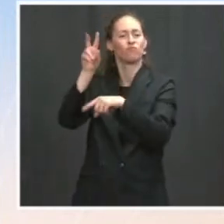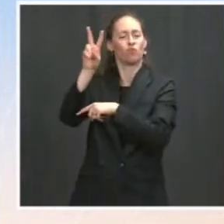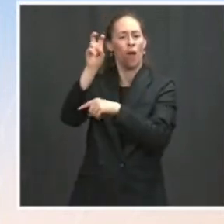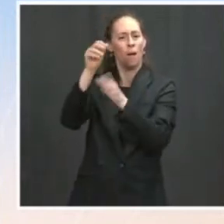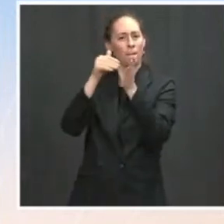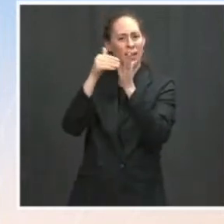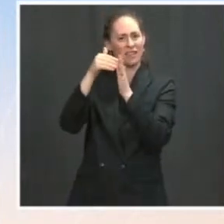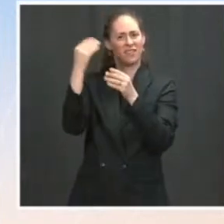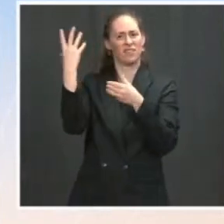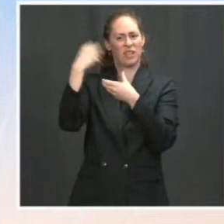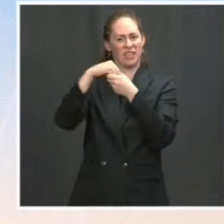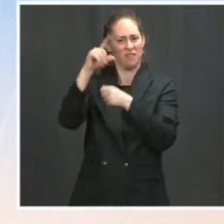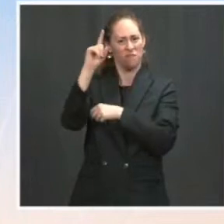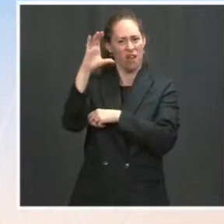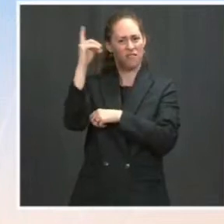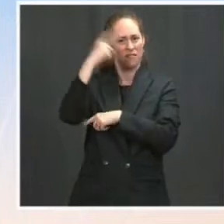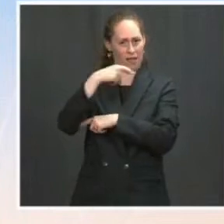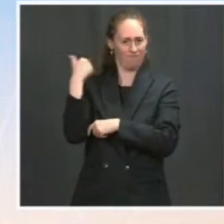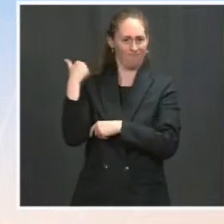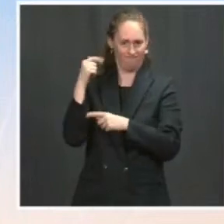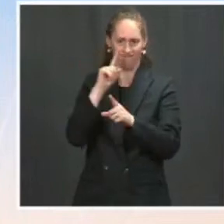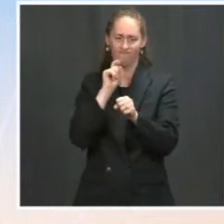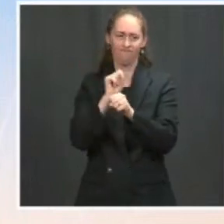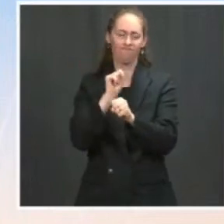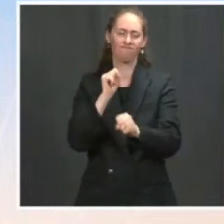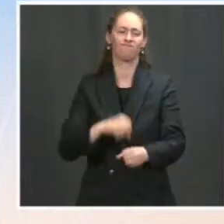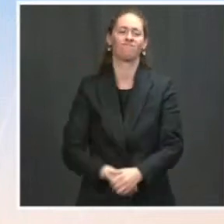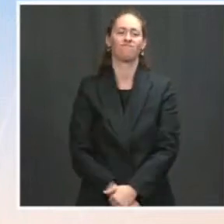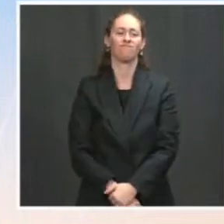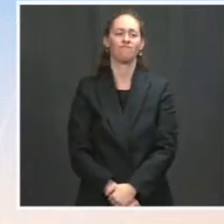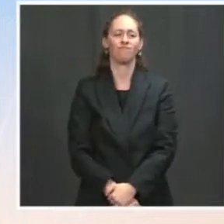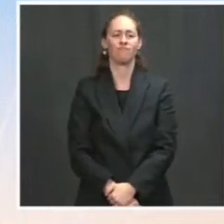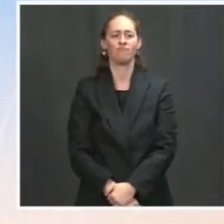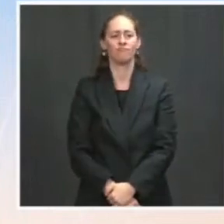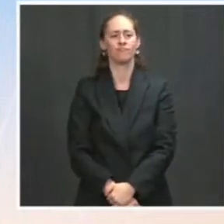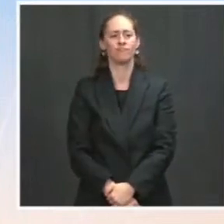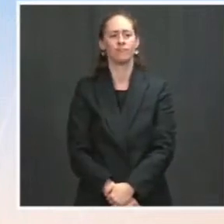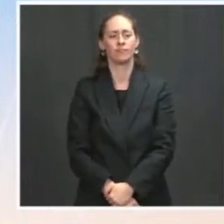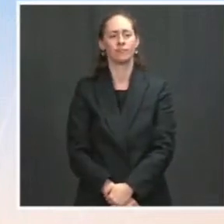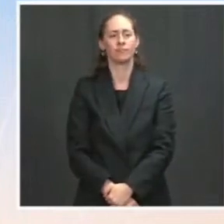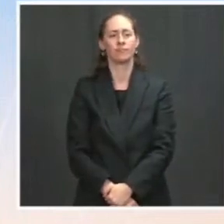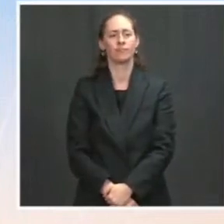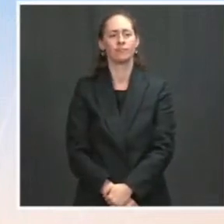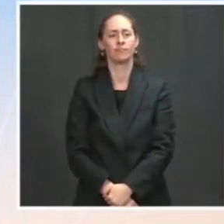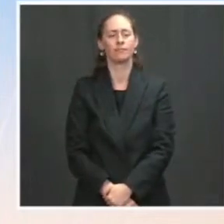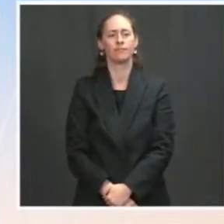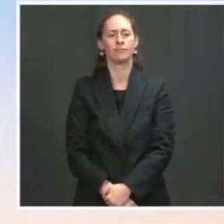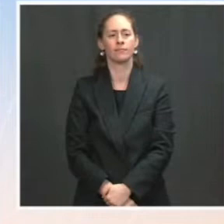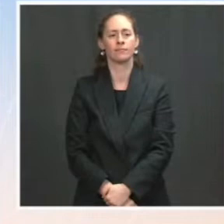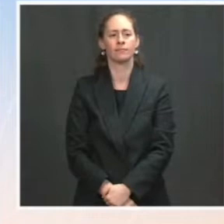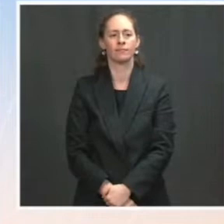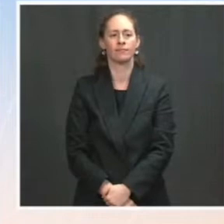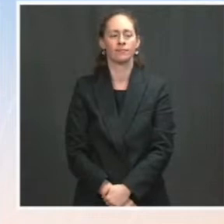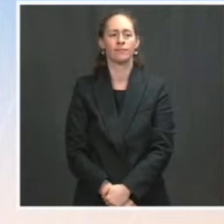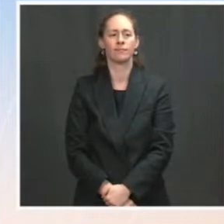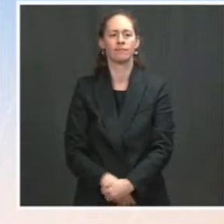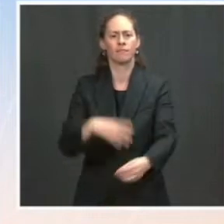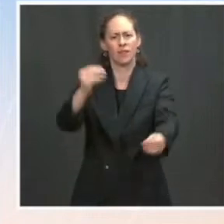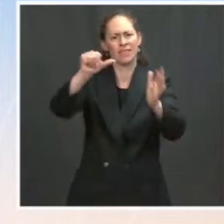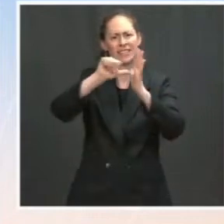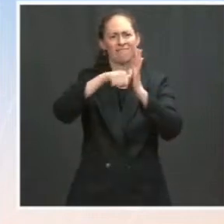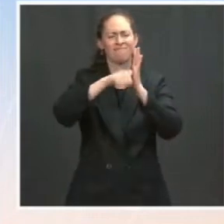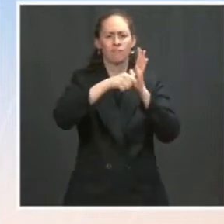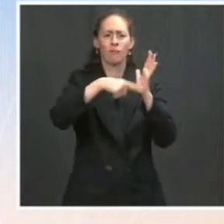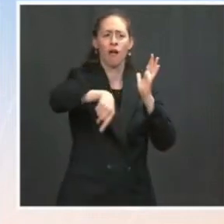continued partnership with governors is critical to meeting the goal of achieving 70% of our adult Americans having one shot and